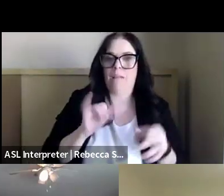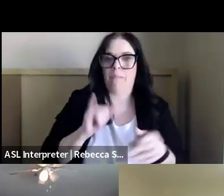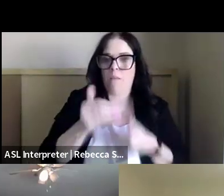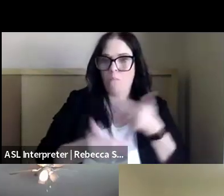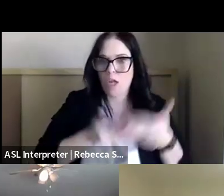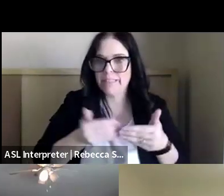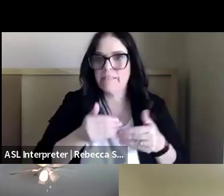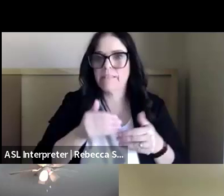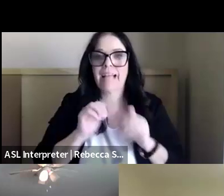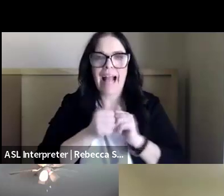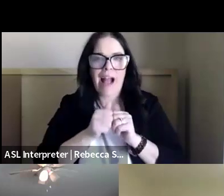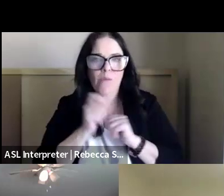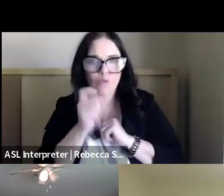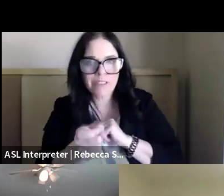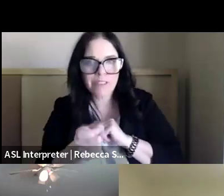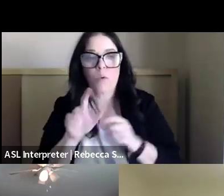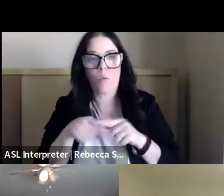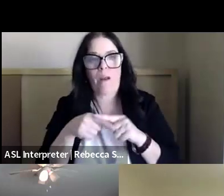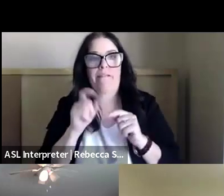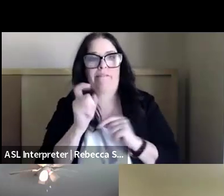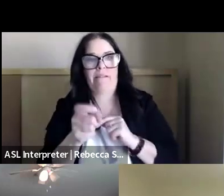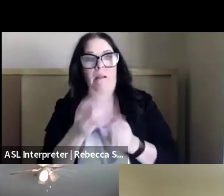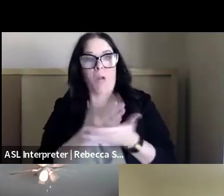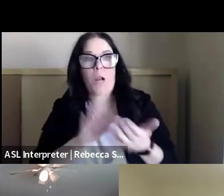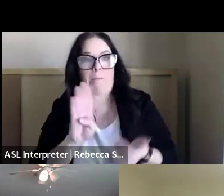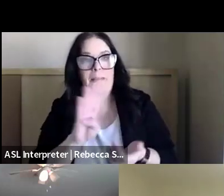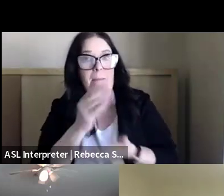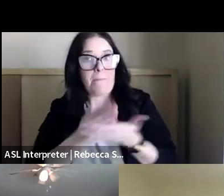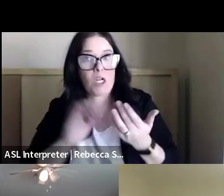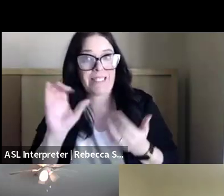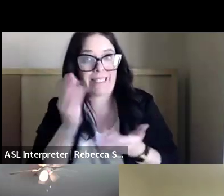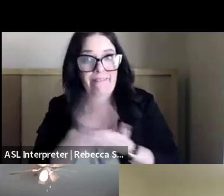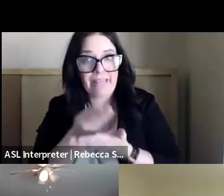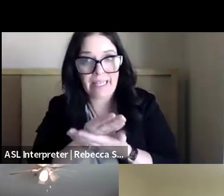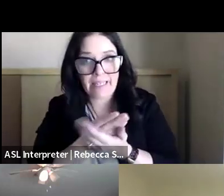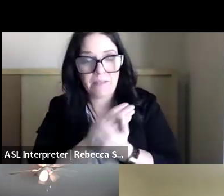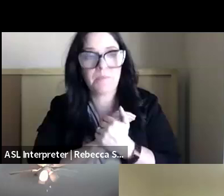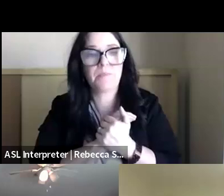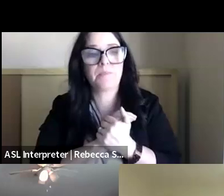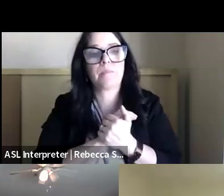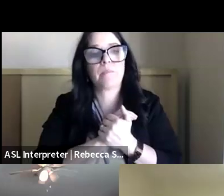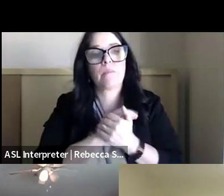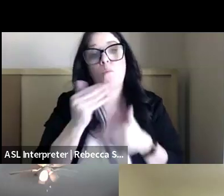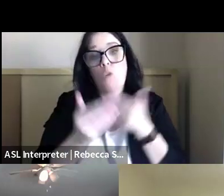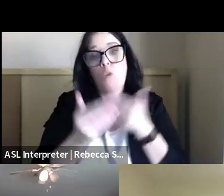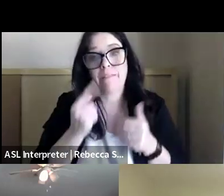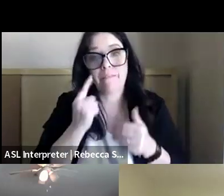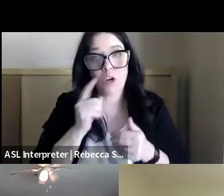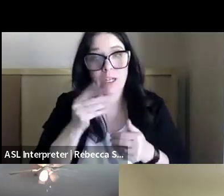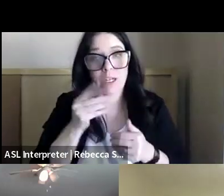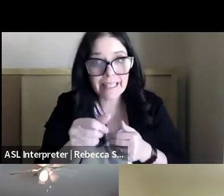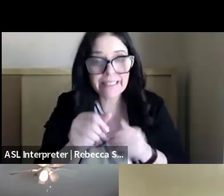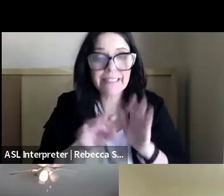awarding of grants of Part B and Part C funding, process for soliciting, development